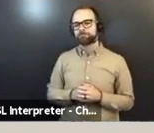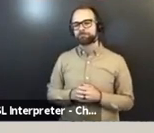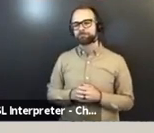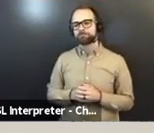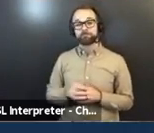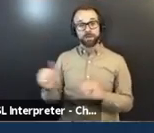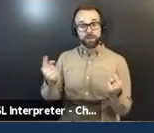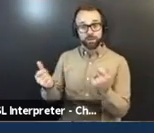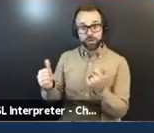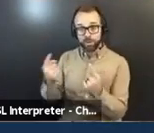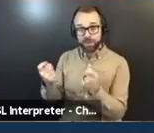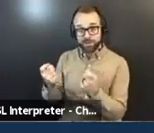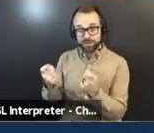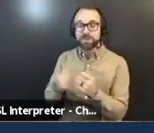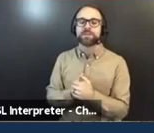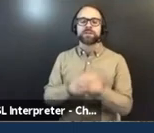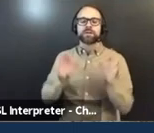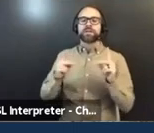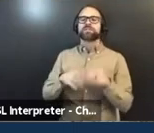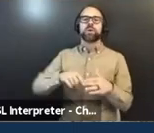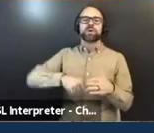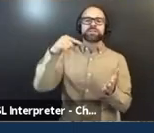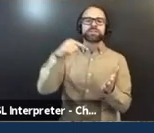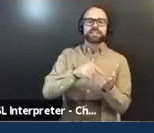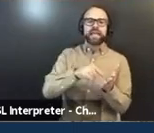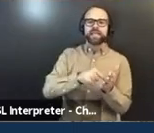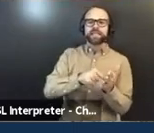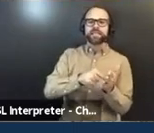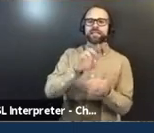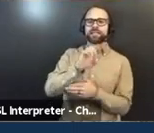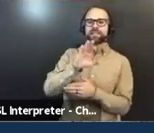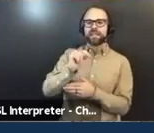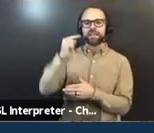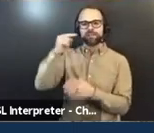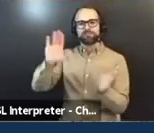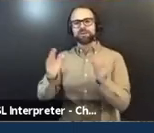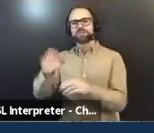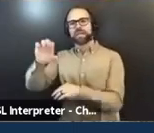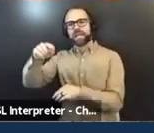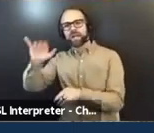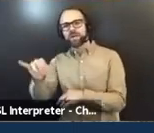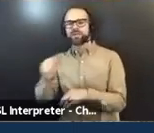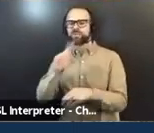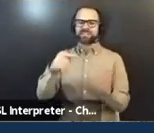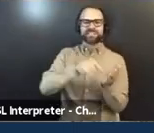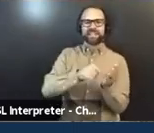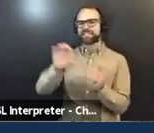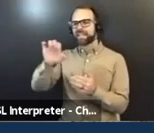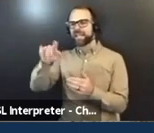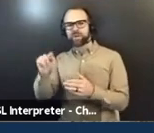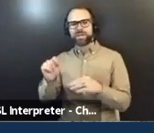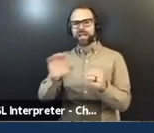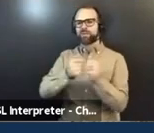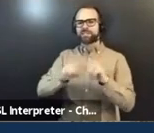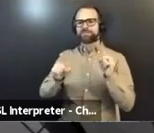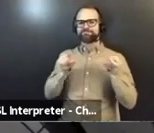Nope. Cool. All right. So debt versus equity. I mentioned our last fund is an equity fund that we do, but a quick education on debt versus equity